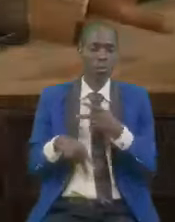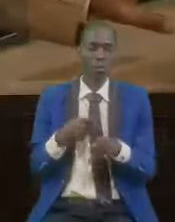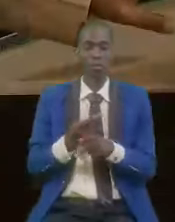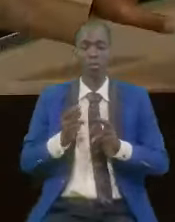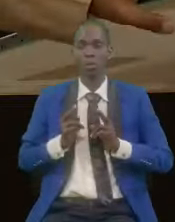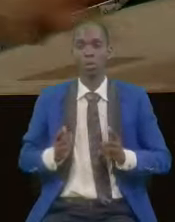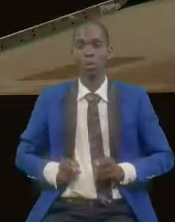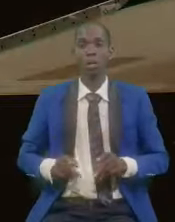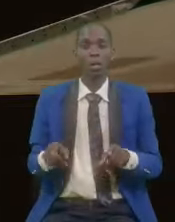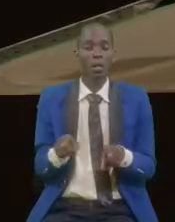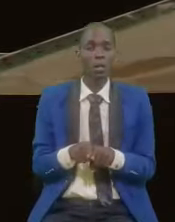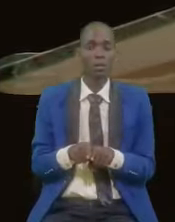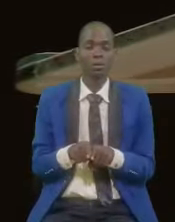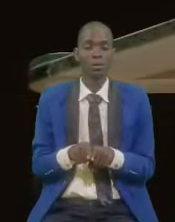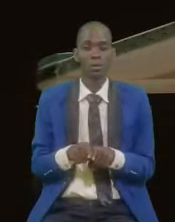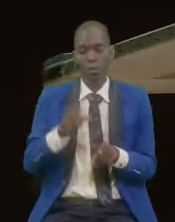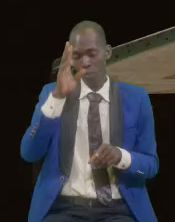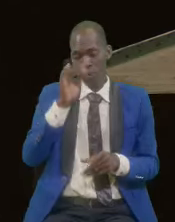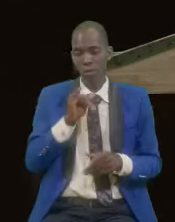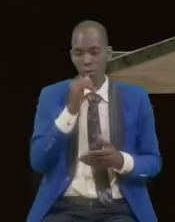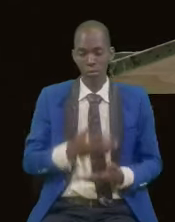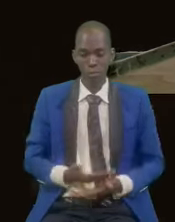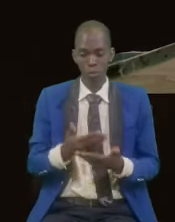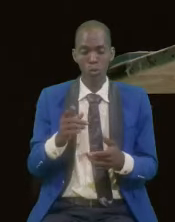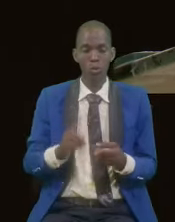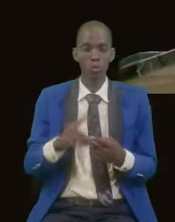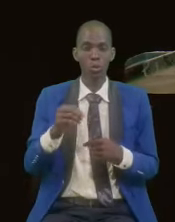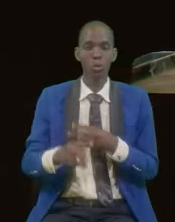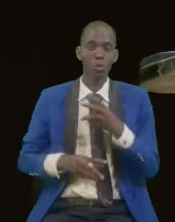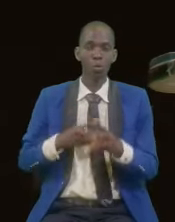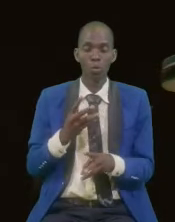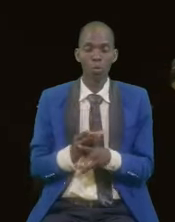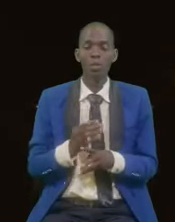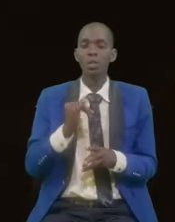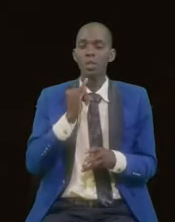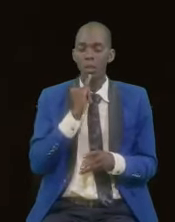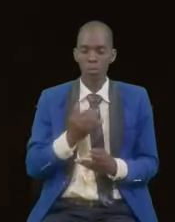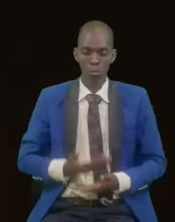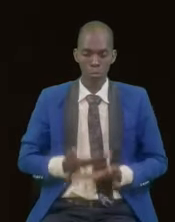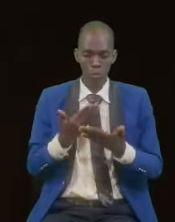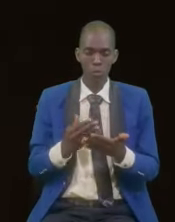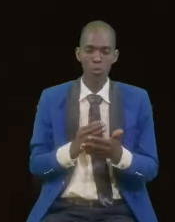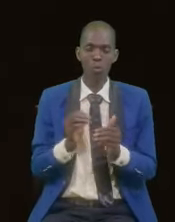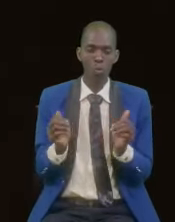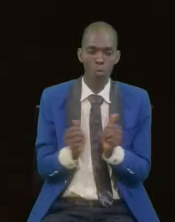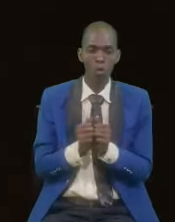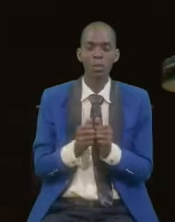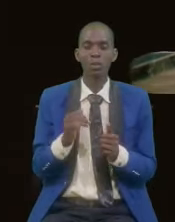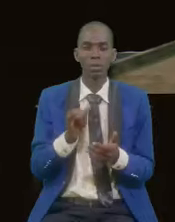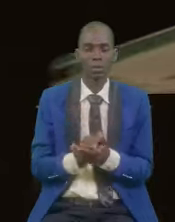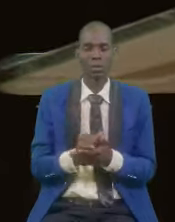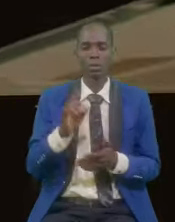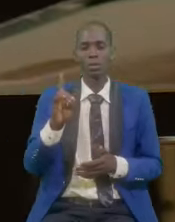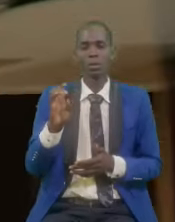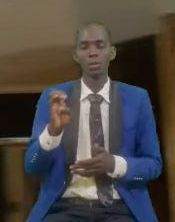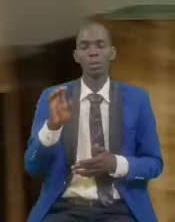man is born into the world, is born with depravity and naughtiness. And as